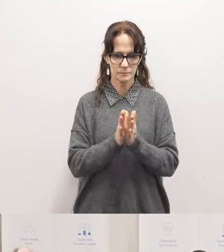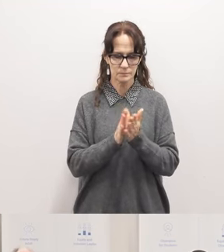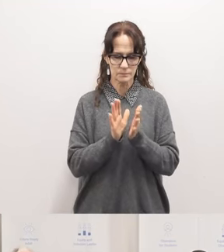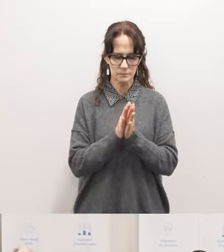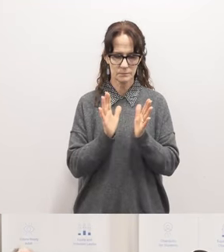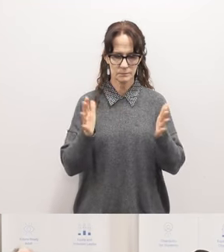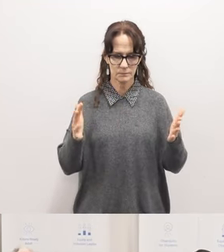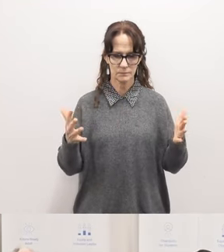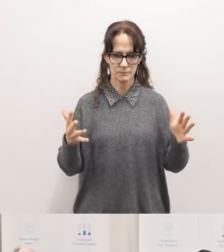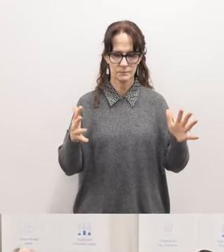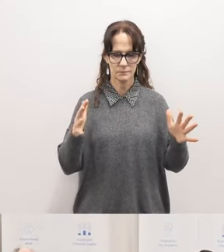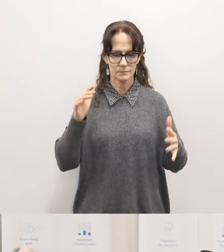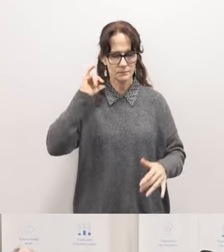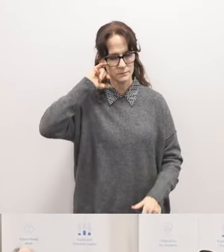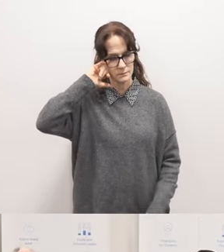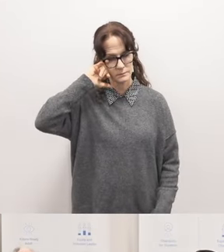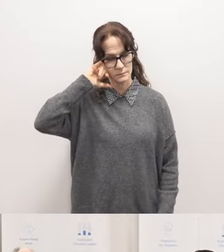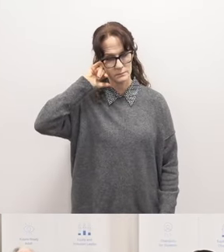Thank you.